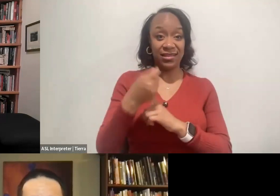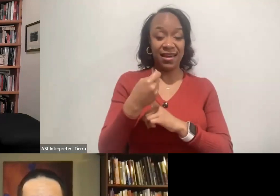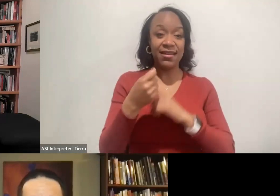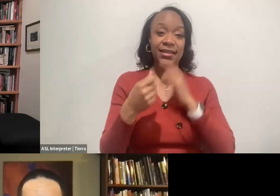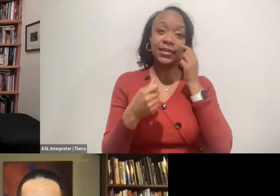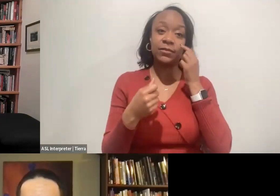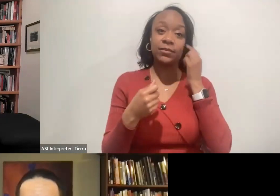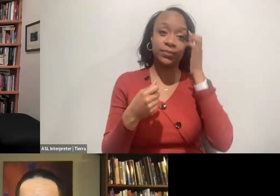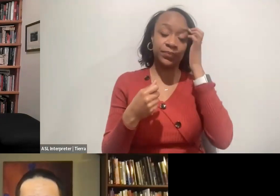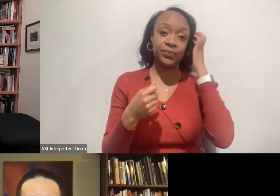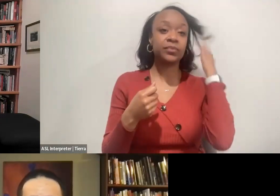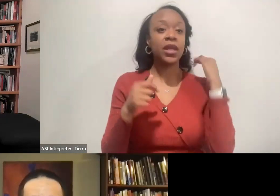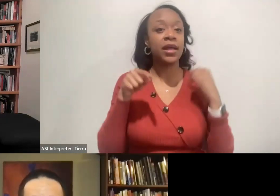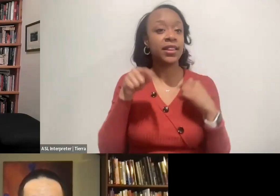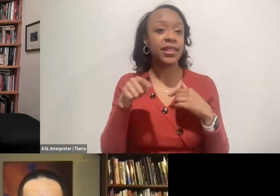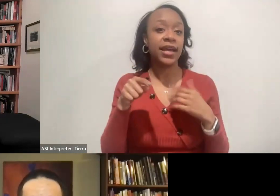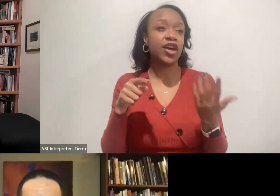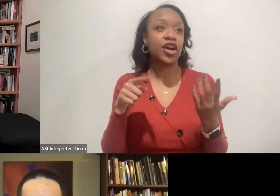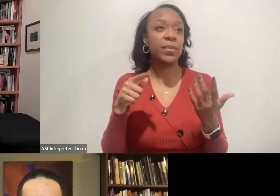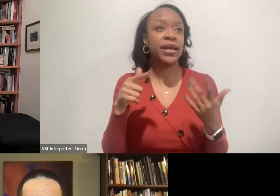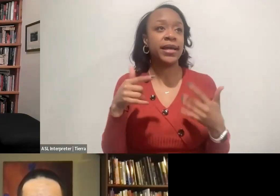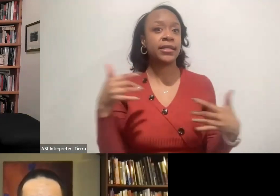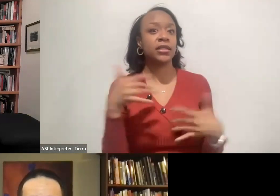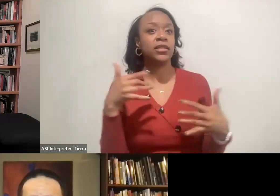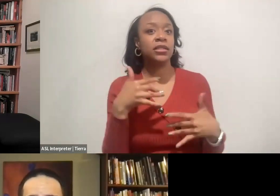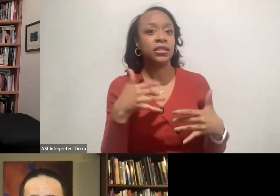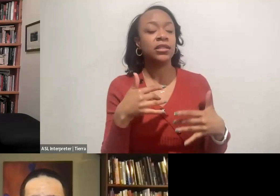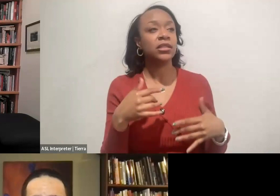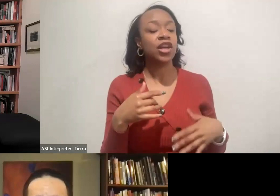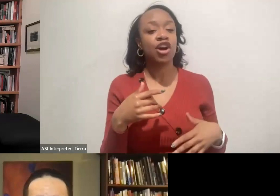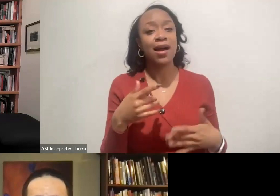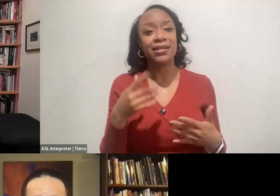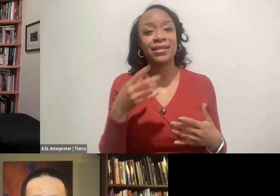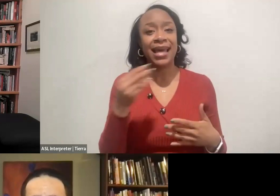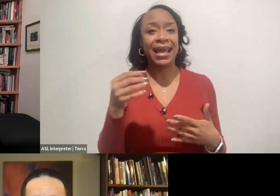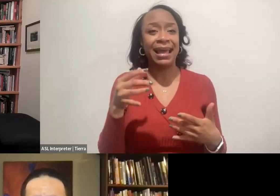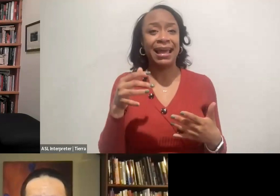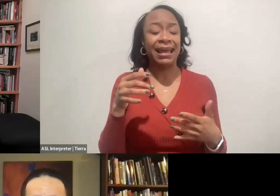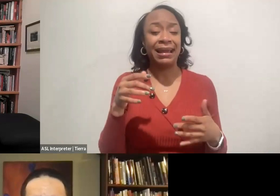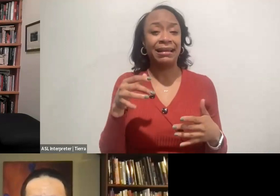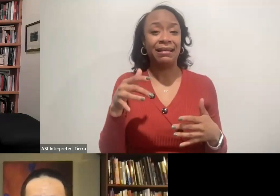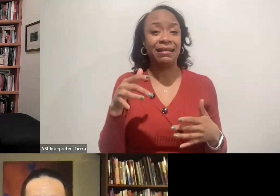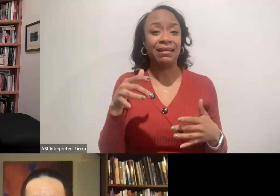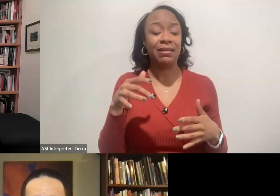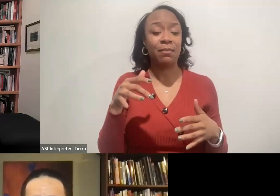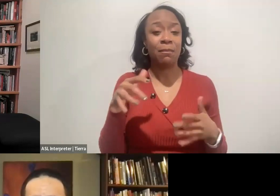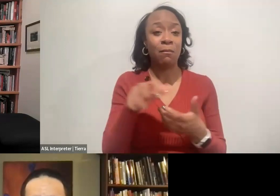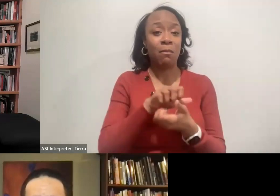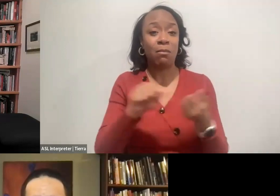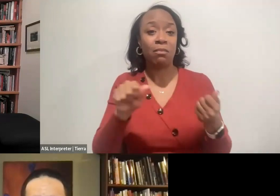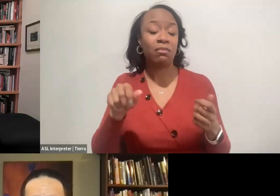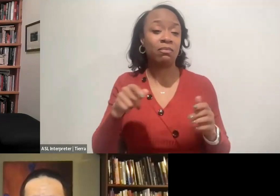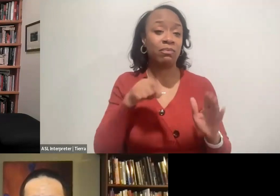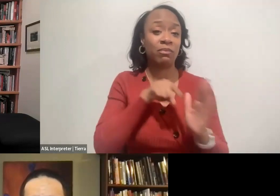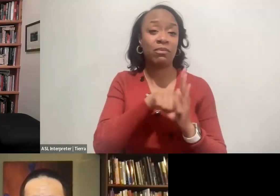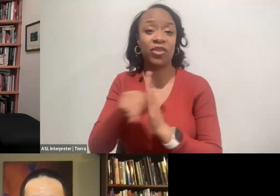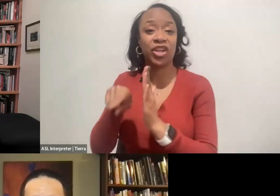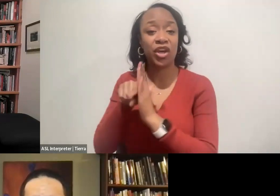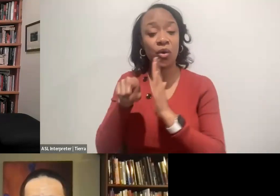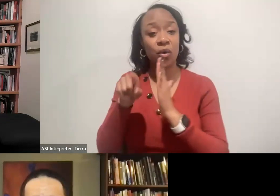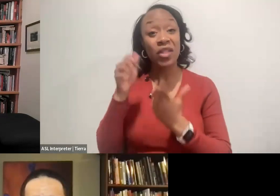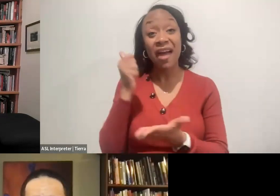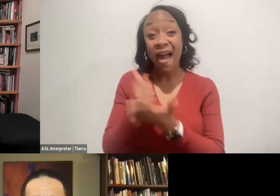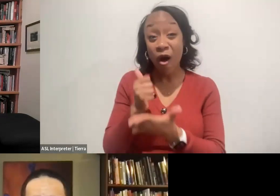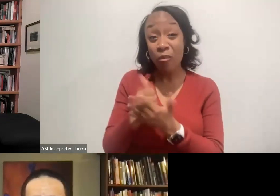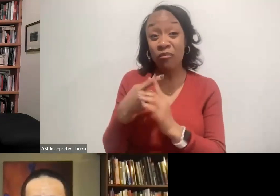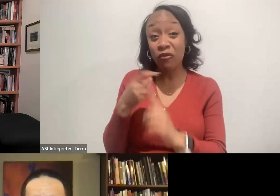are being terrorized, frankly, as well as maimed and sometimes killed, with the help of US